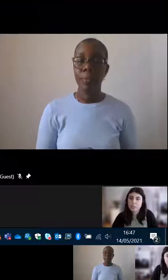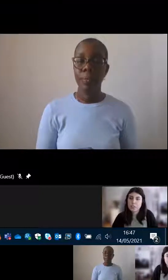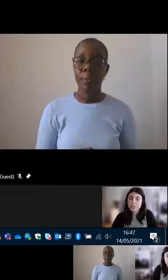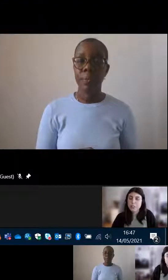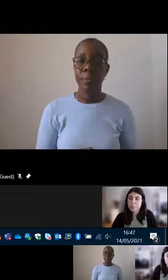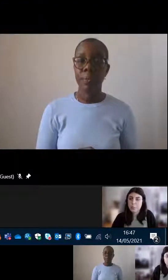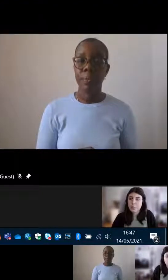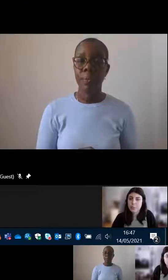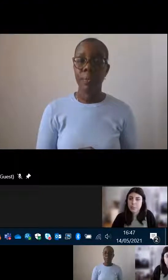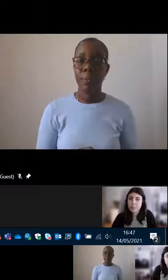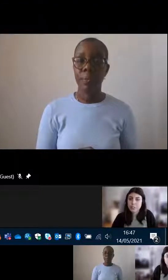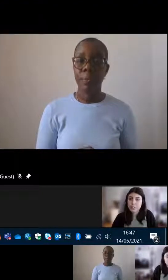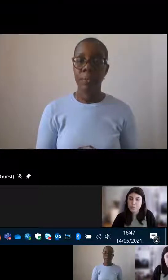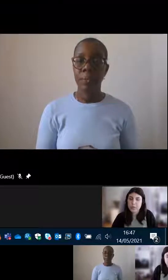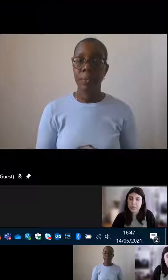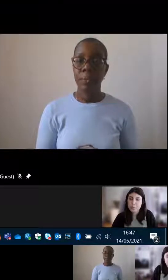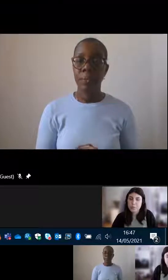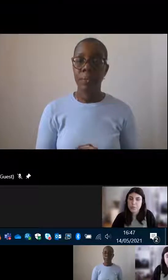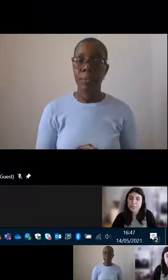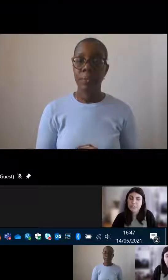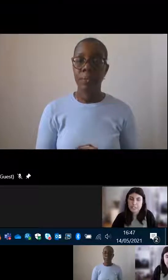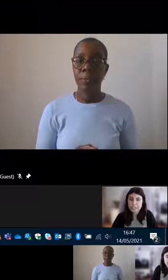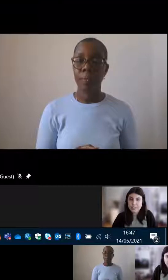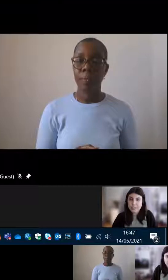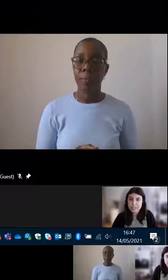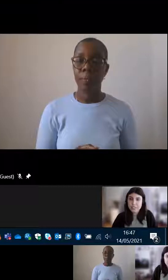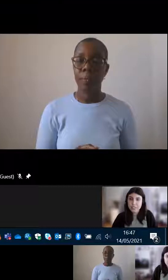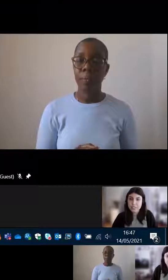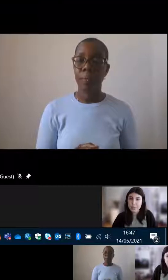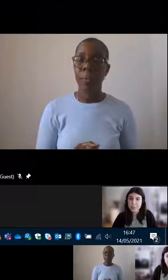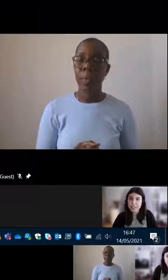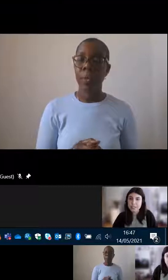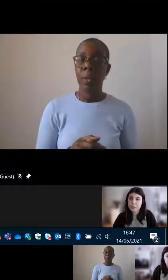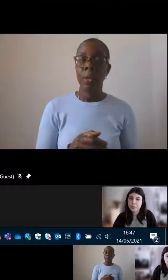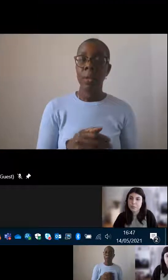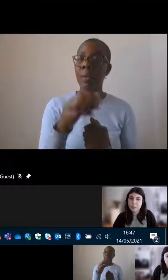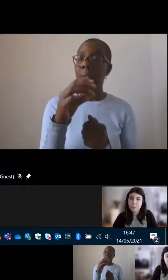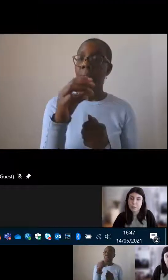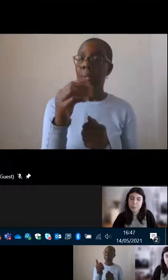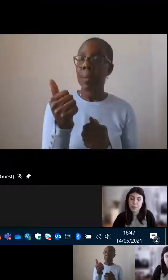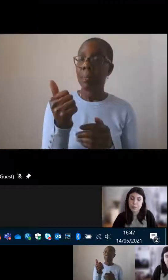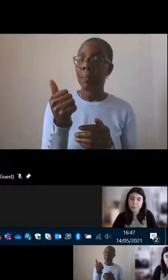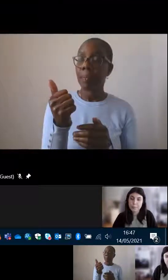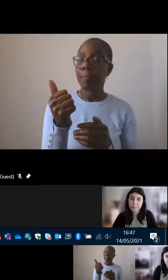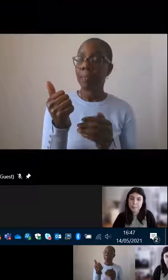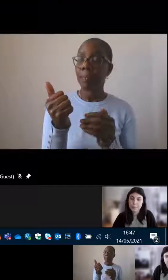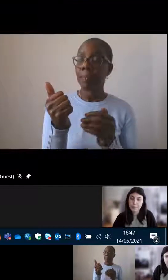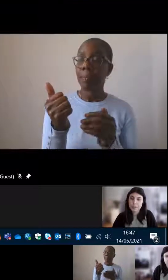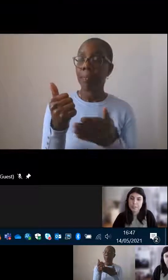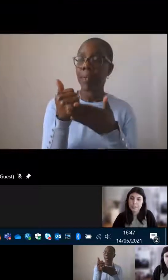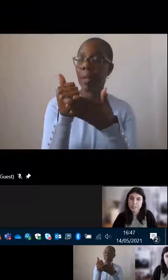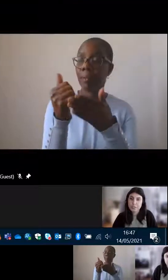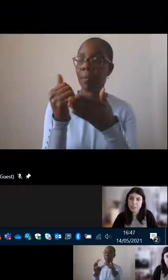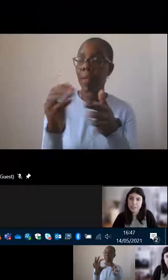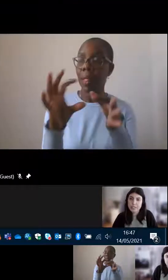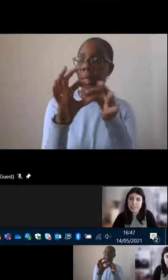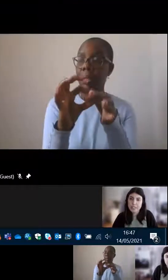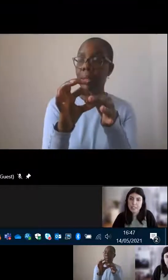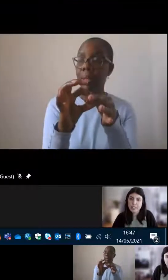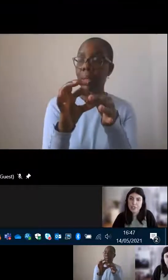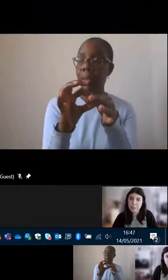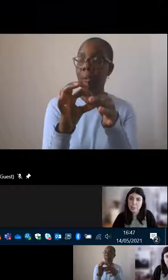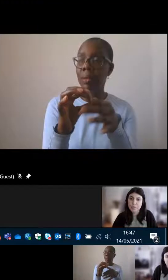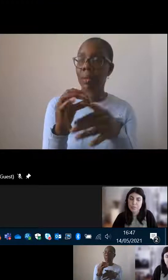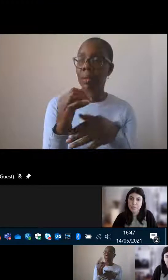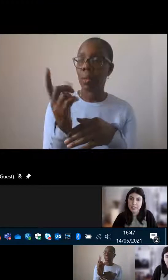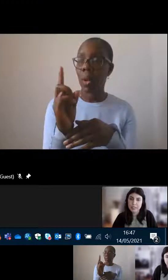So first up, we've got some helpful links to some food support. So the first one is